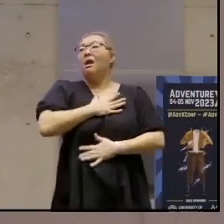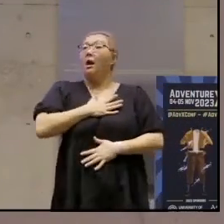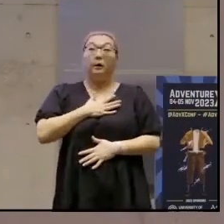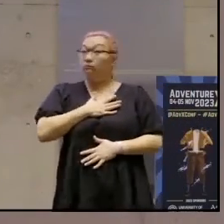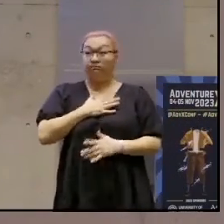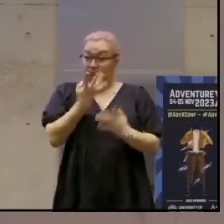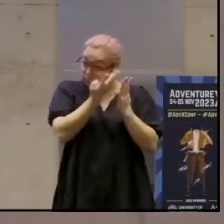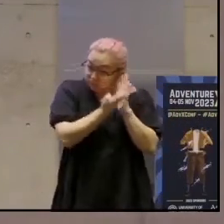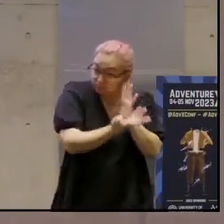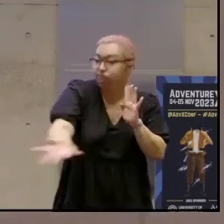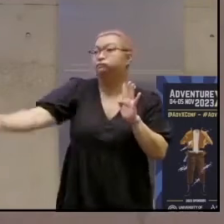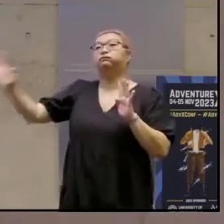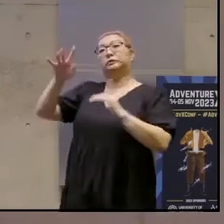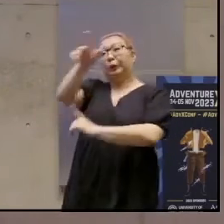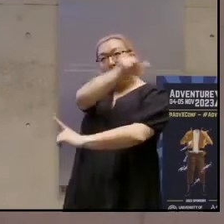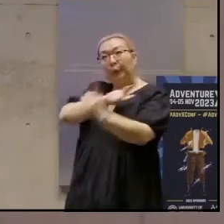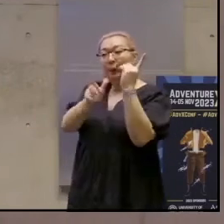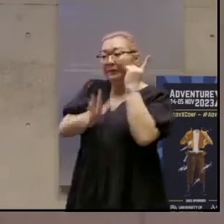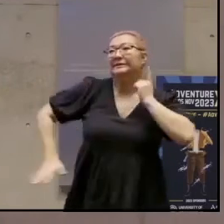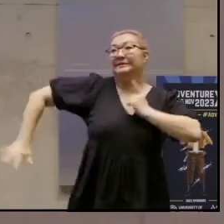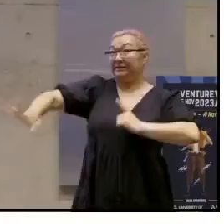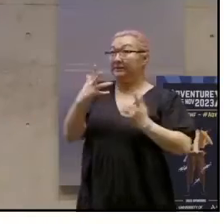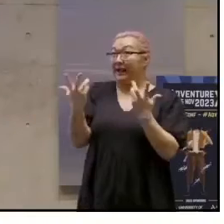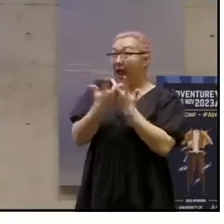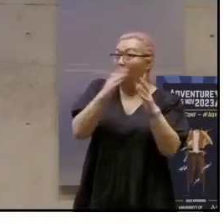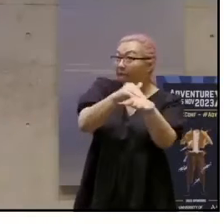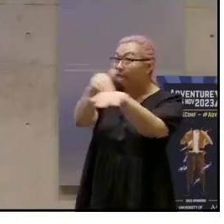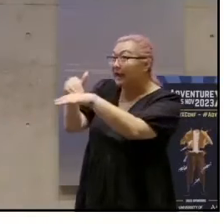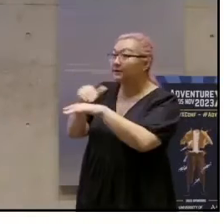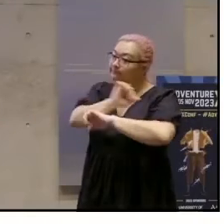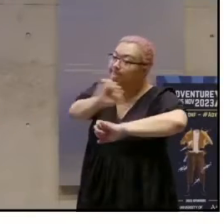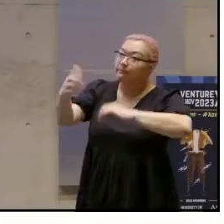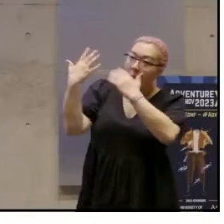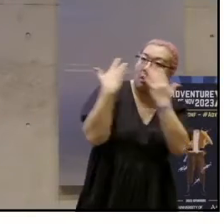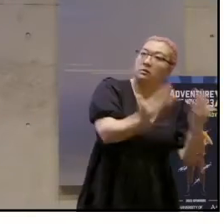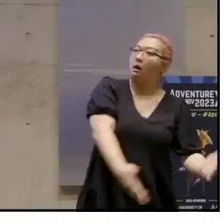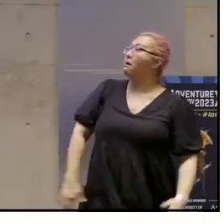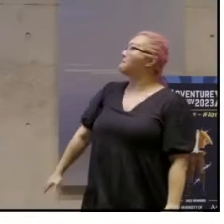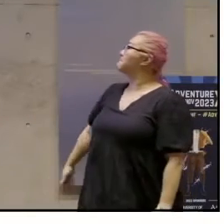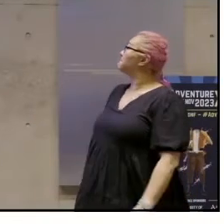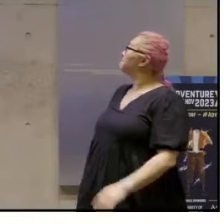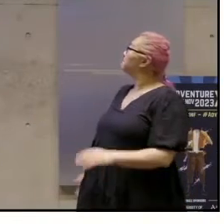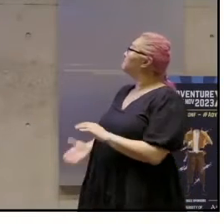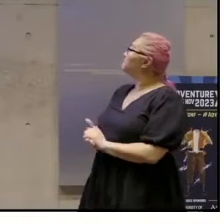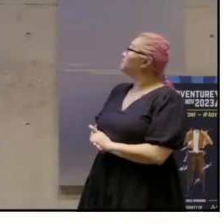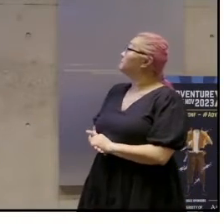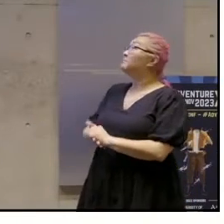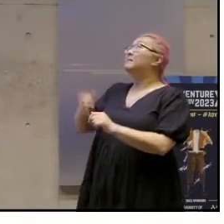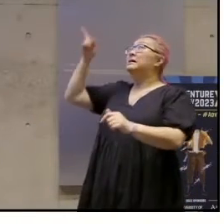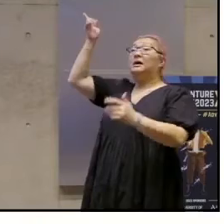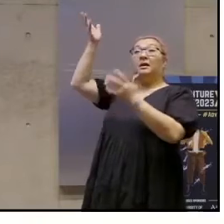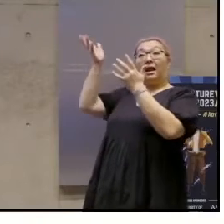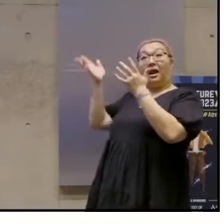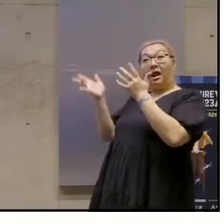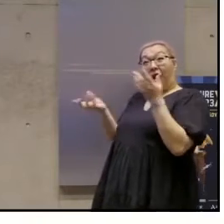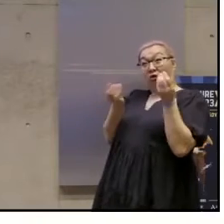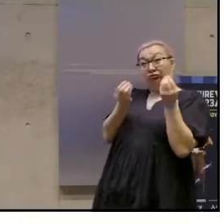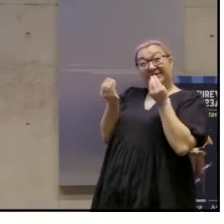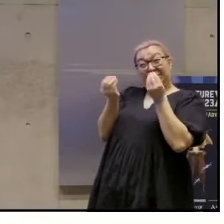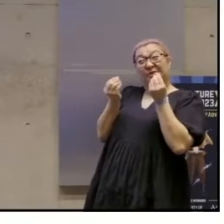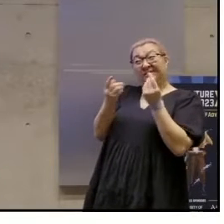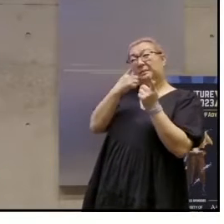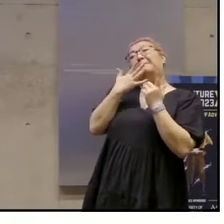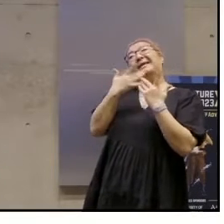communities sometimes. All right? Moving on. These are some resources. This is the slide you need to take a picture of because these are all much smarter people than I am,